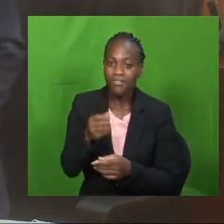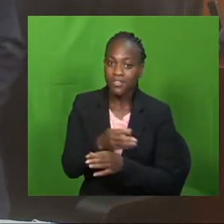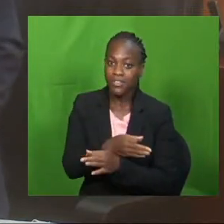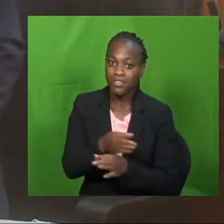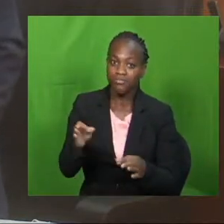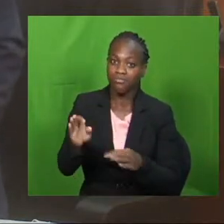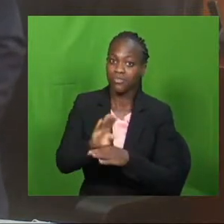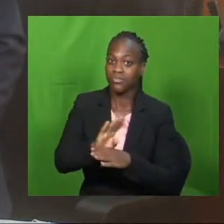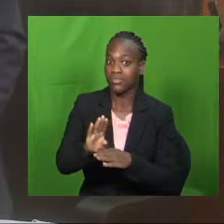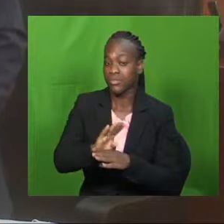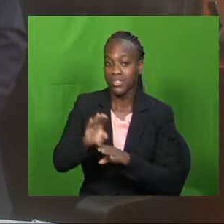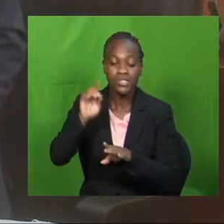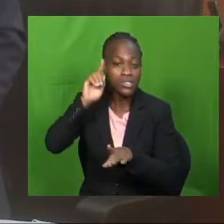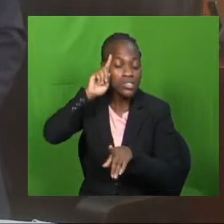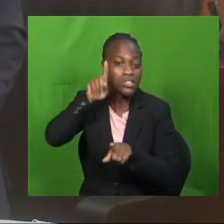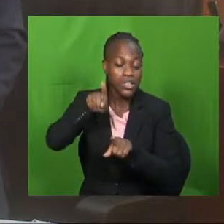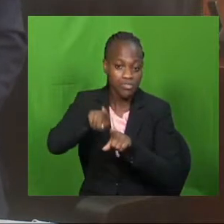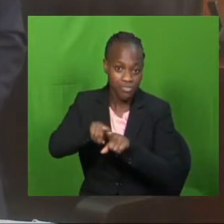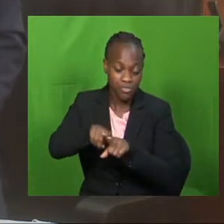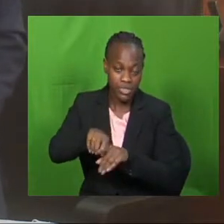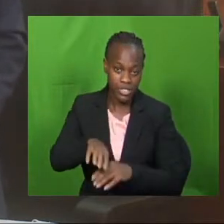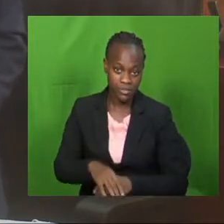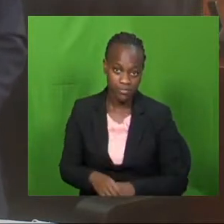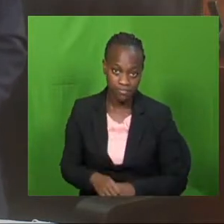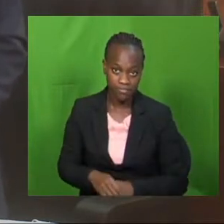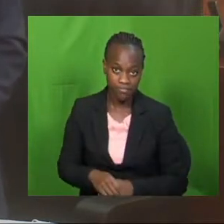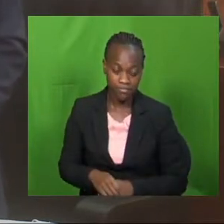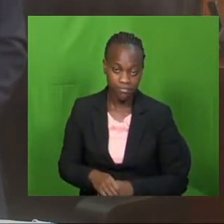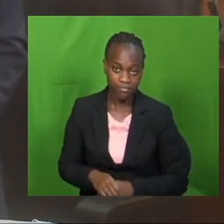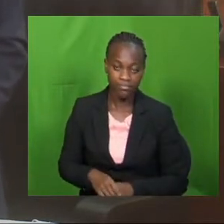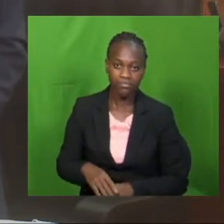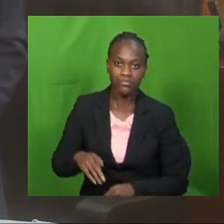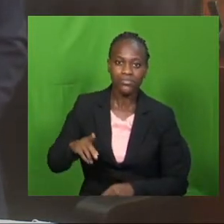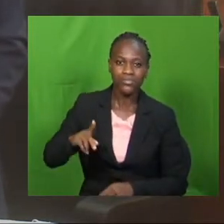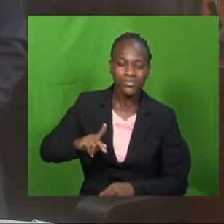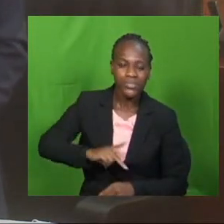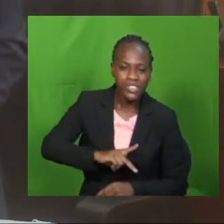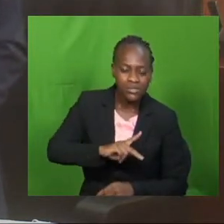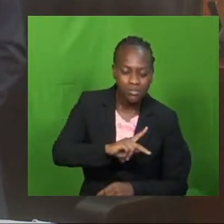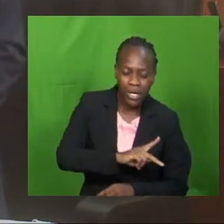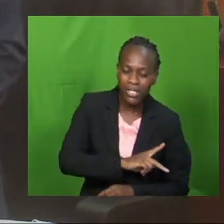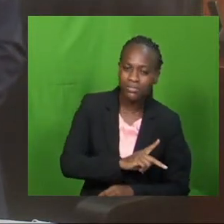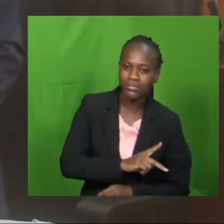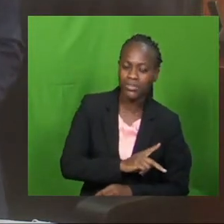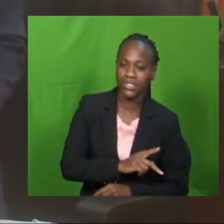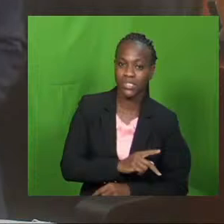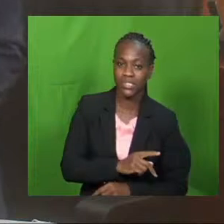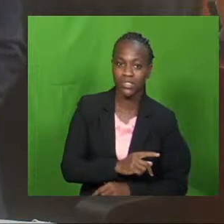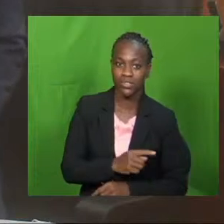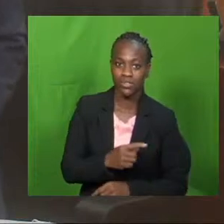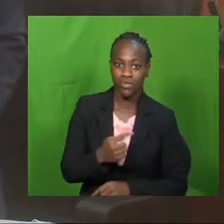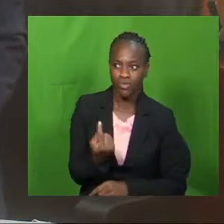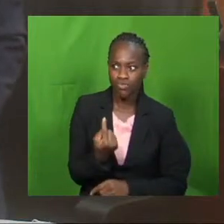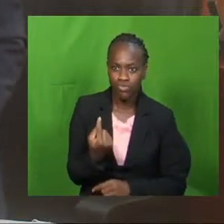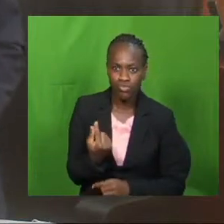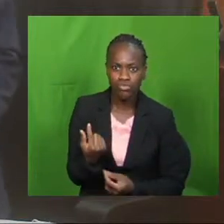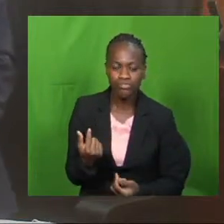The Speaker, Parliament and parliamentarians have to confront local challenges